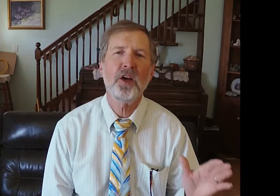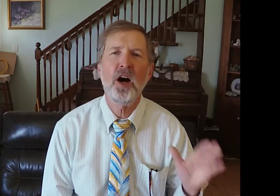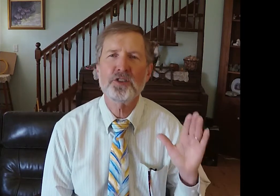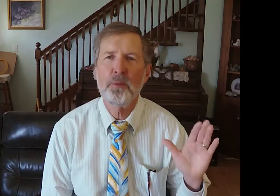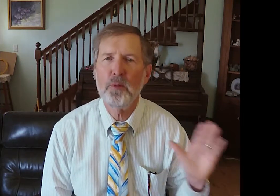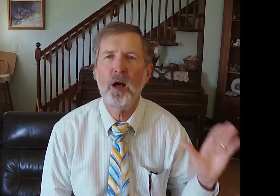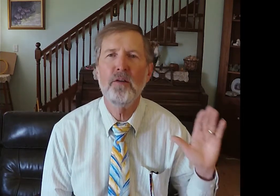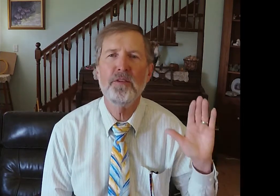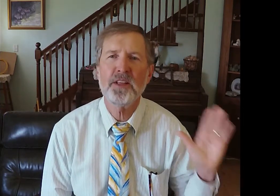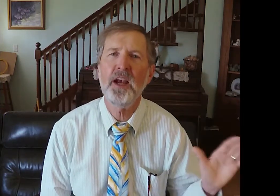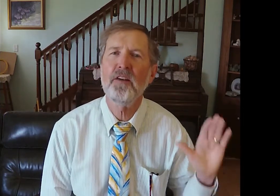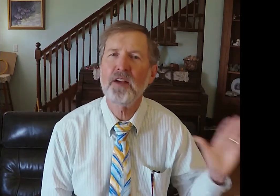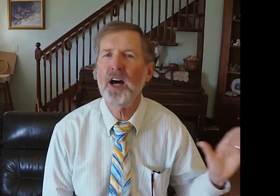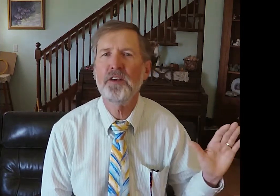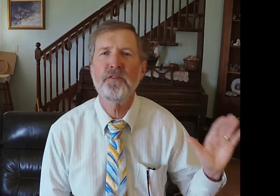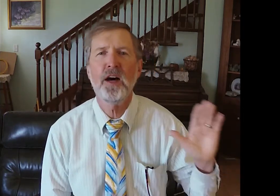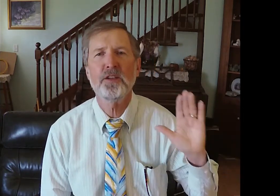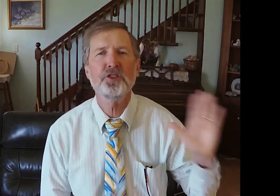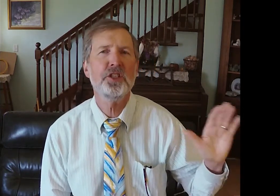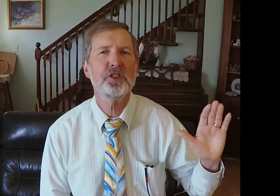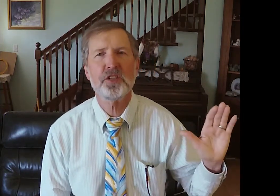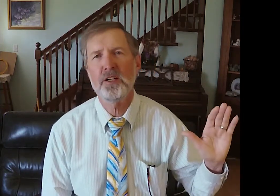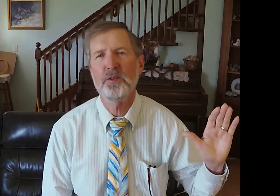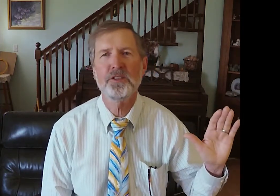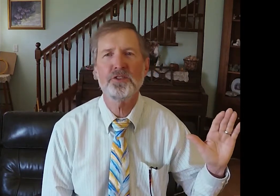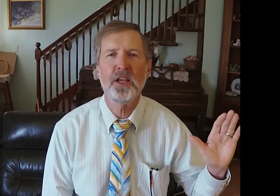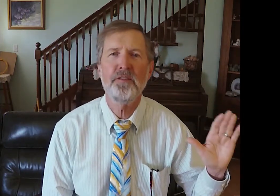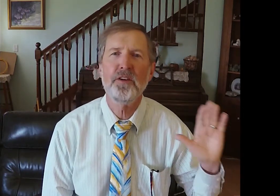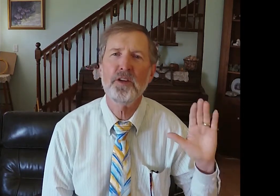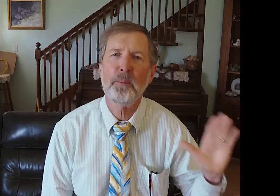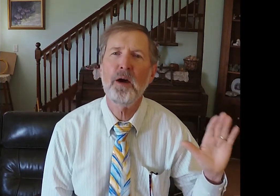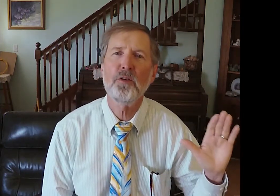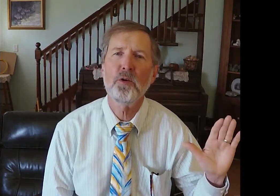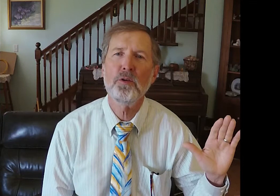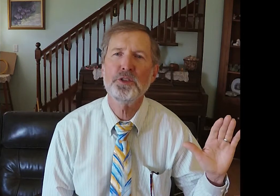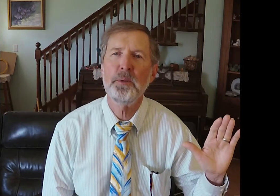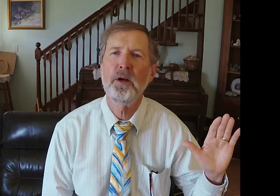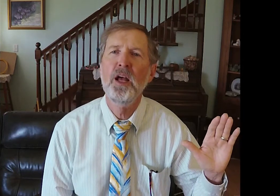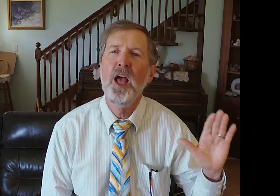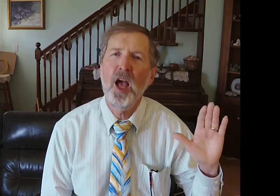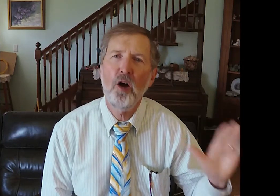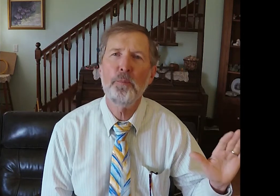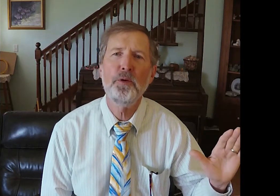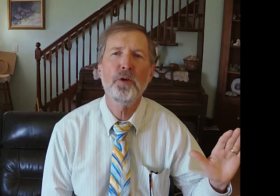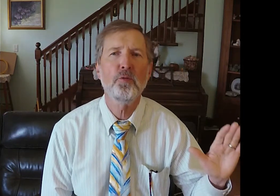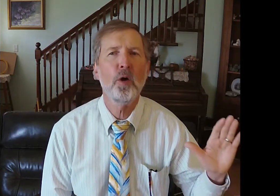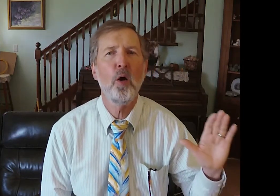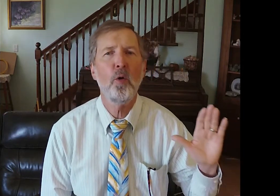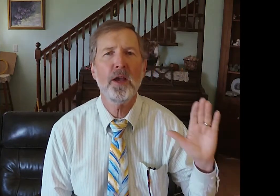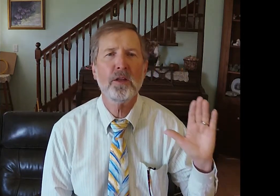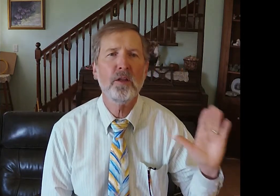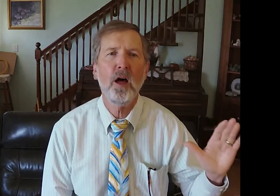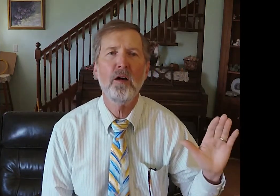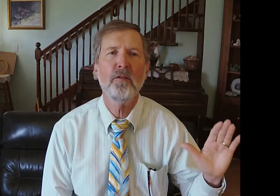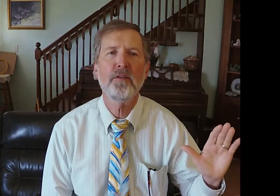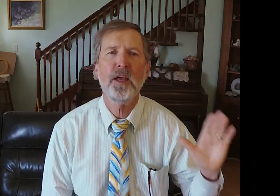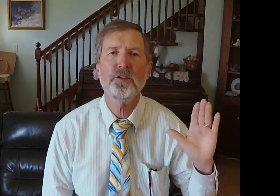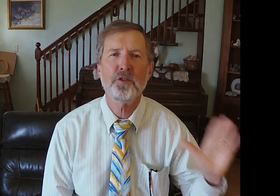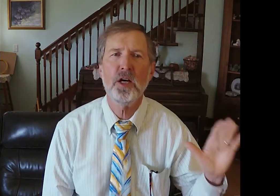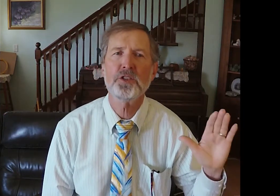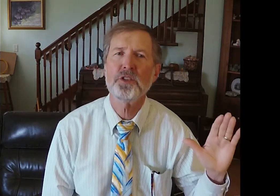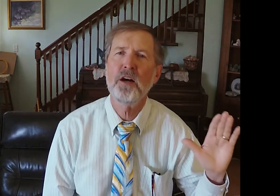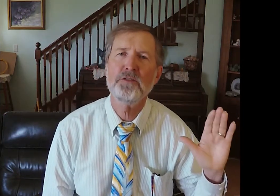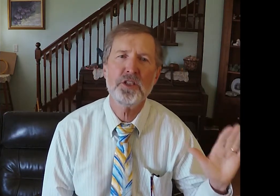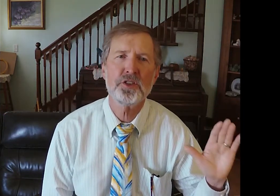pray that the awesome love and care of God the Father, Jesus our Lord and Savior, and the power of the Holy Spirit help you to grow in love